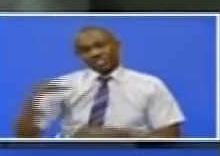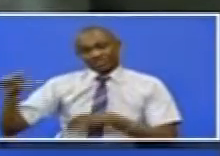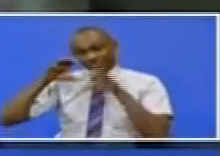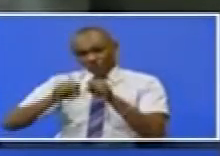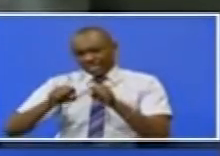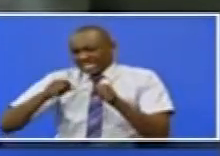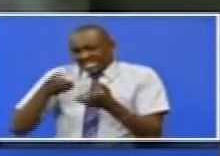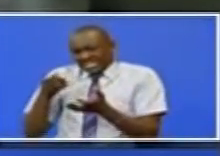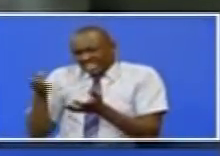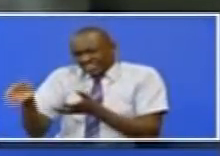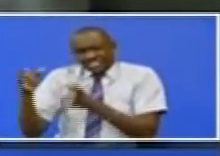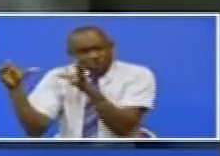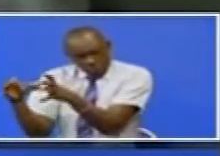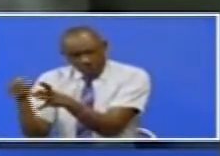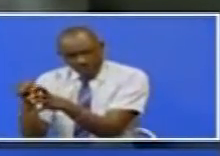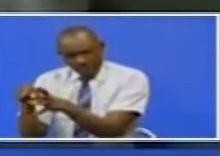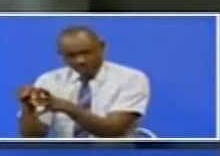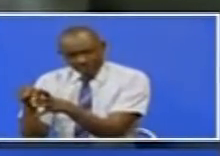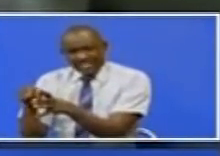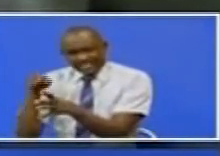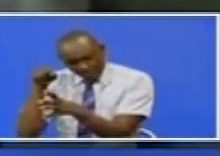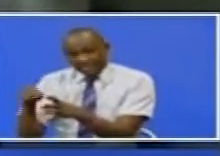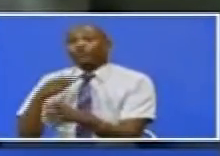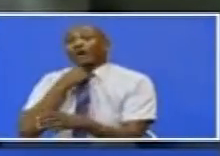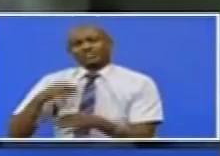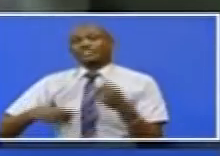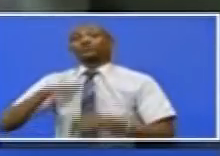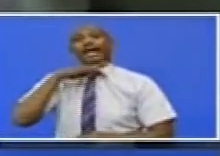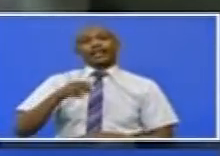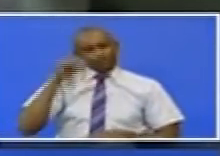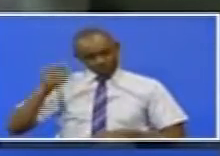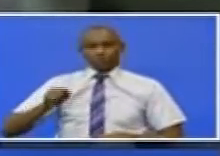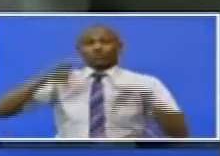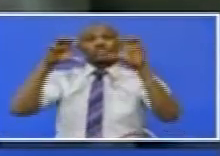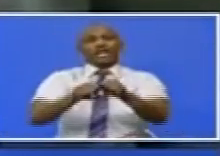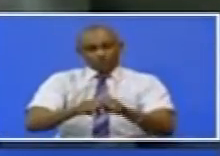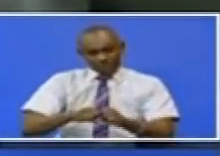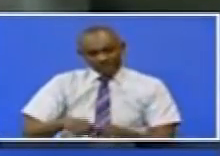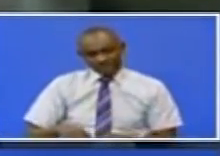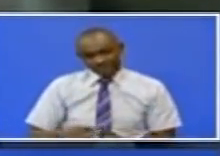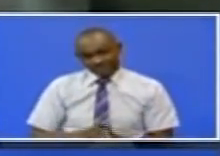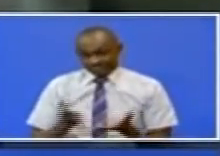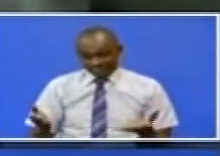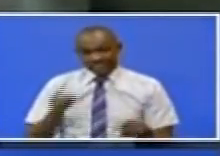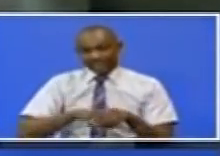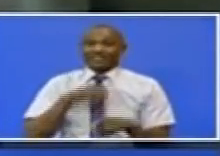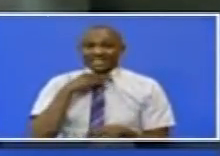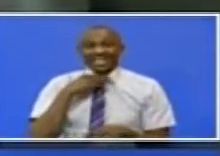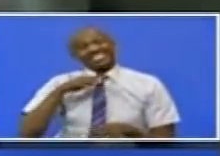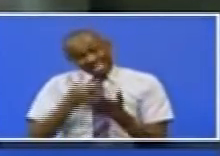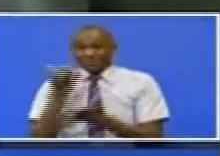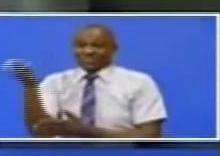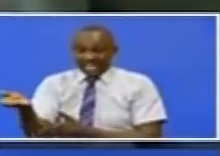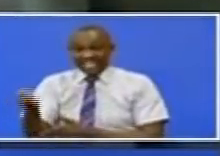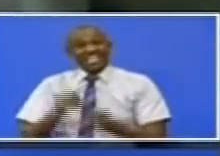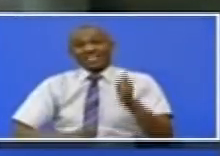and some of them even would wish me dead so that they take over from me. Some